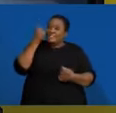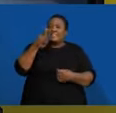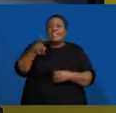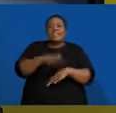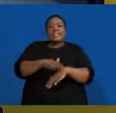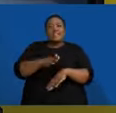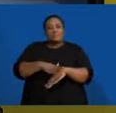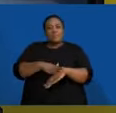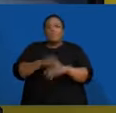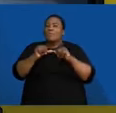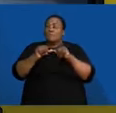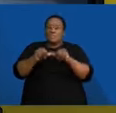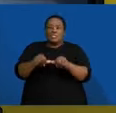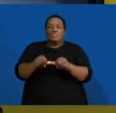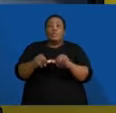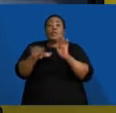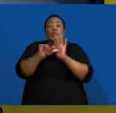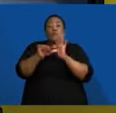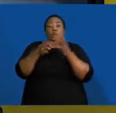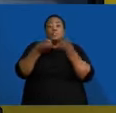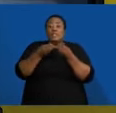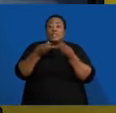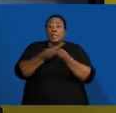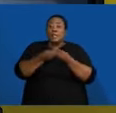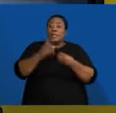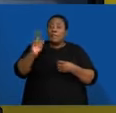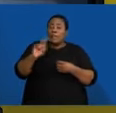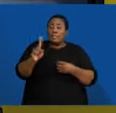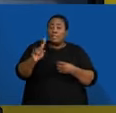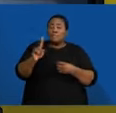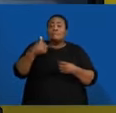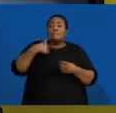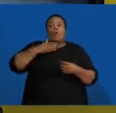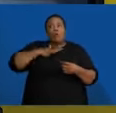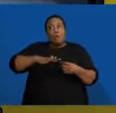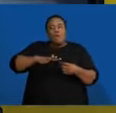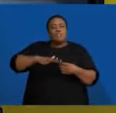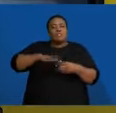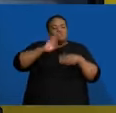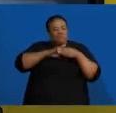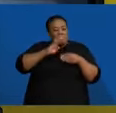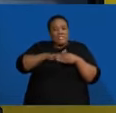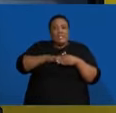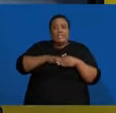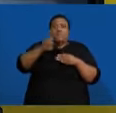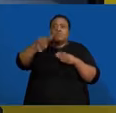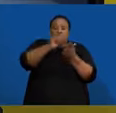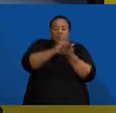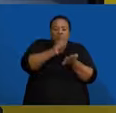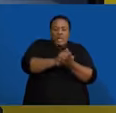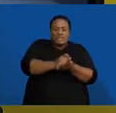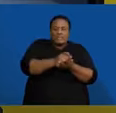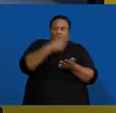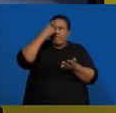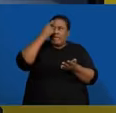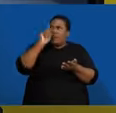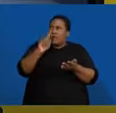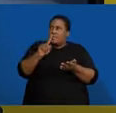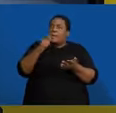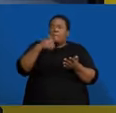the good work. The main thing that you need to know is I need reasons. When you're writing down what you are thinking, you need